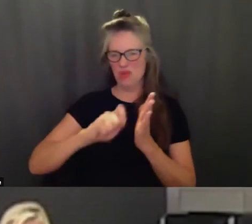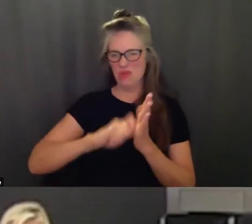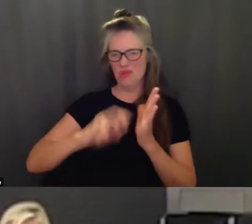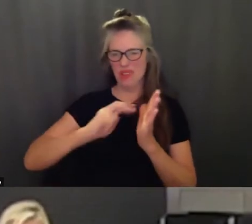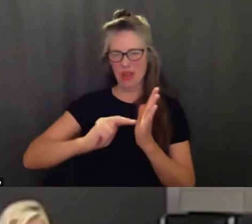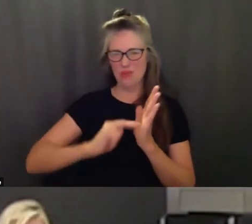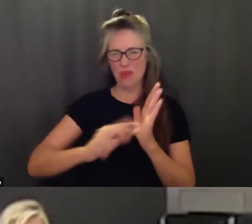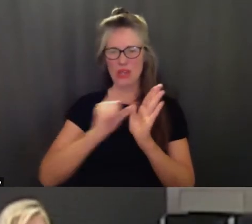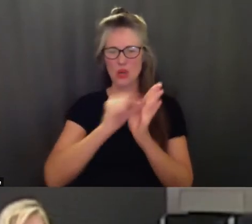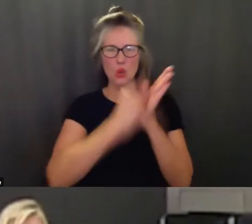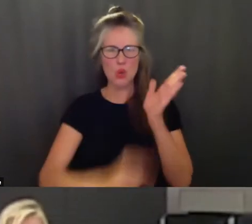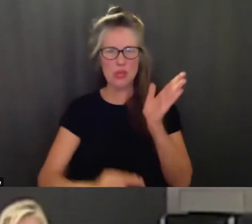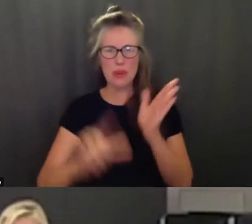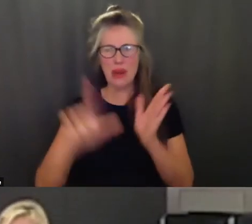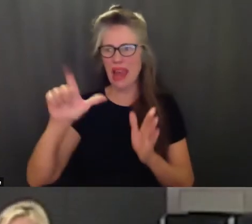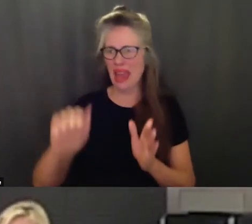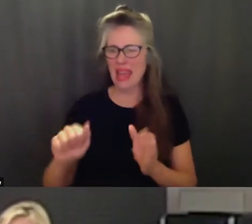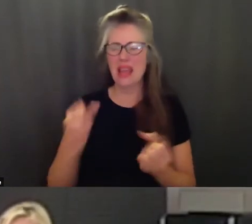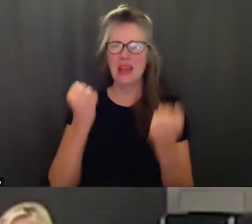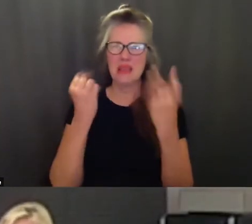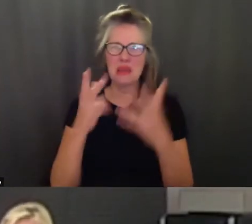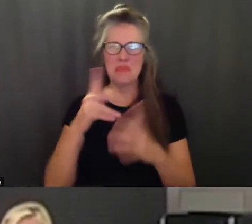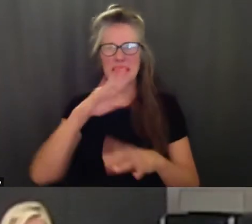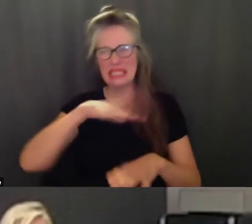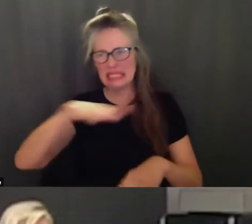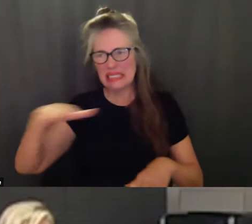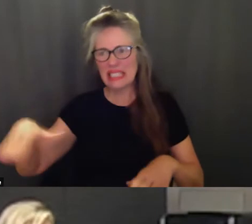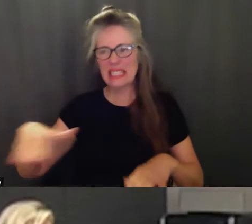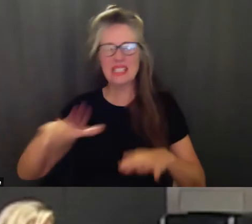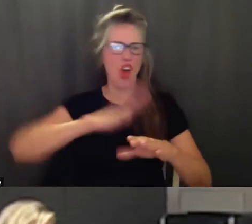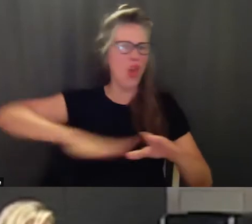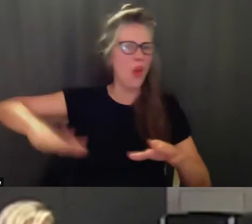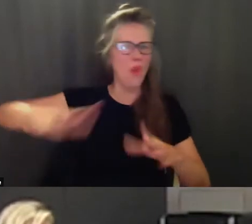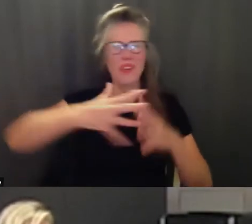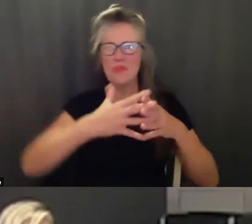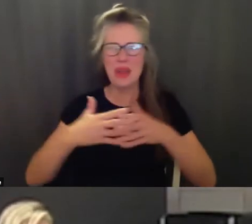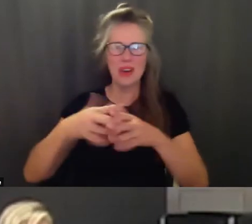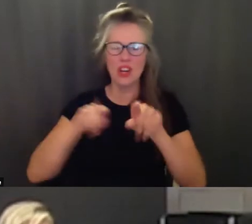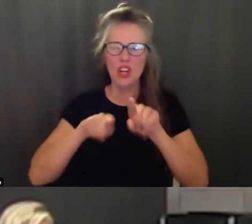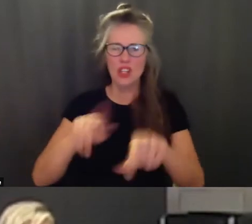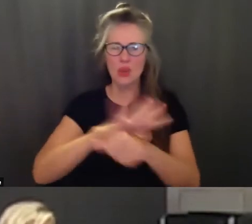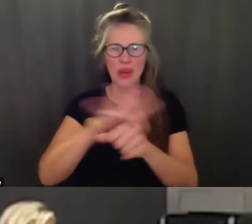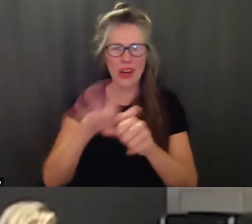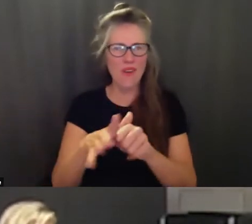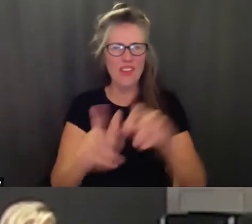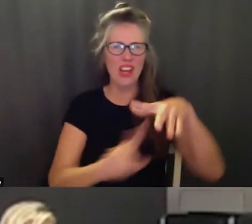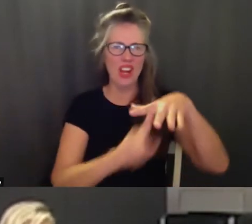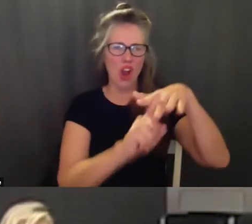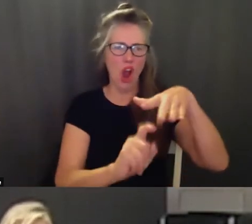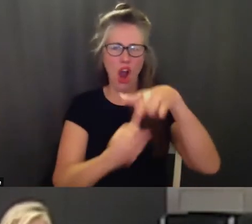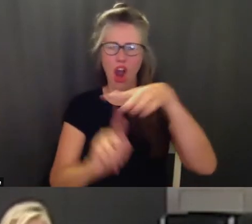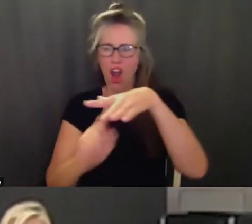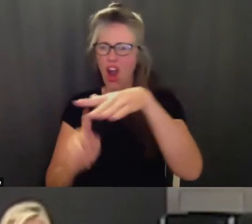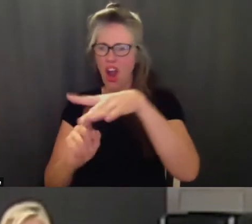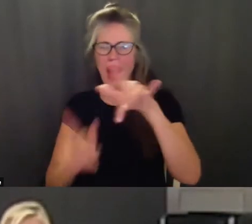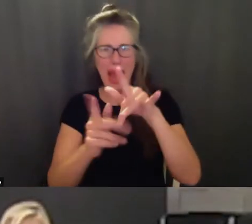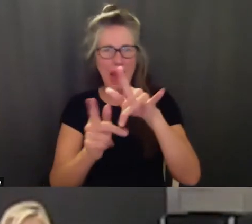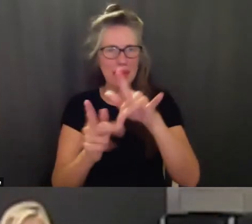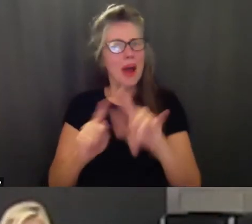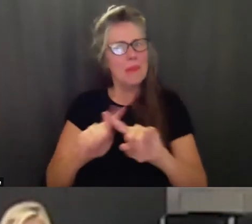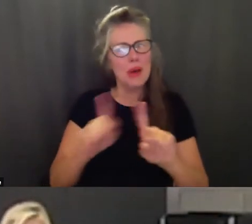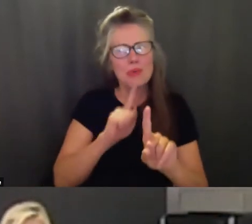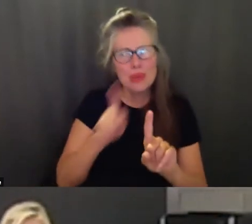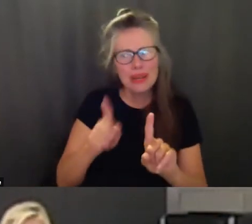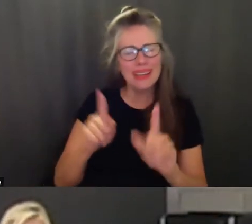these sort of lost kids. But I just want to acknowledge our staff and teachers who kept